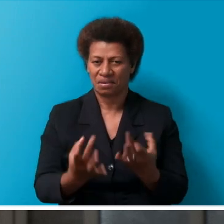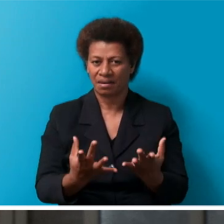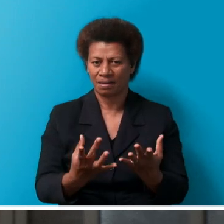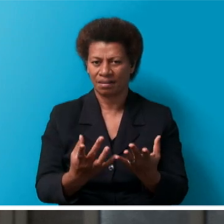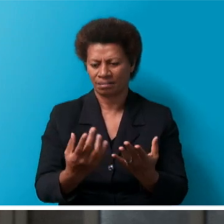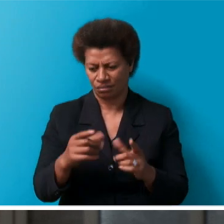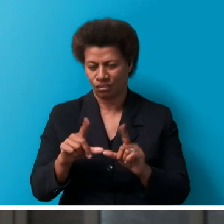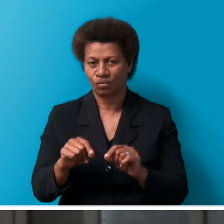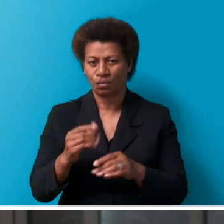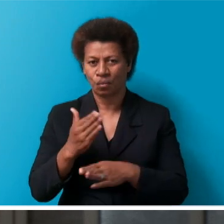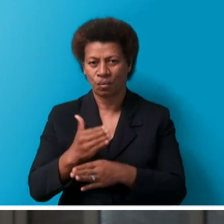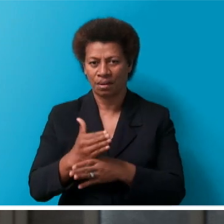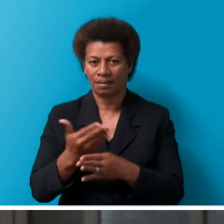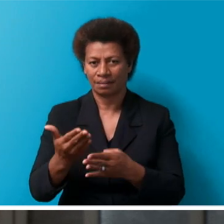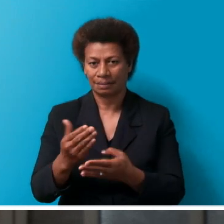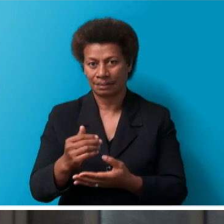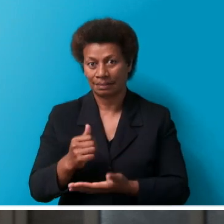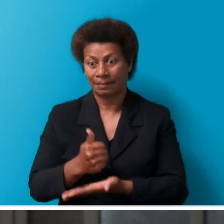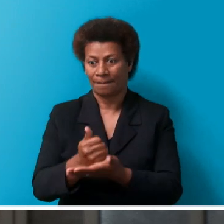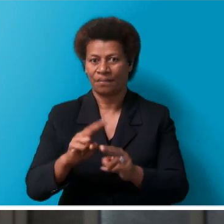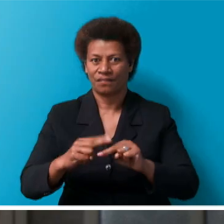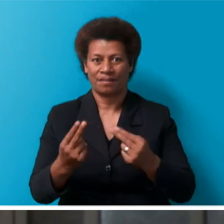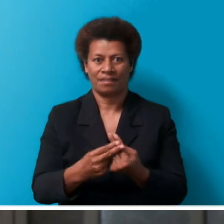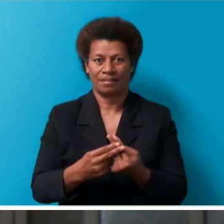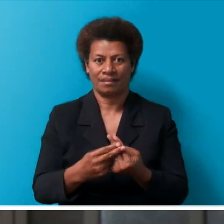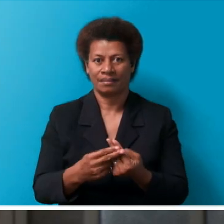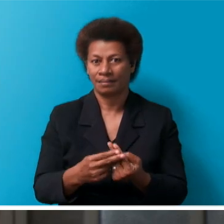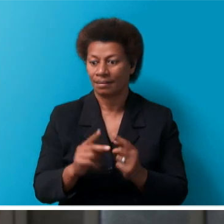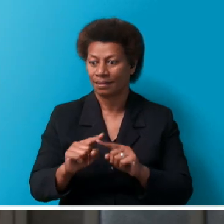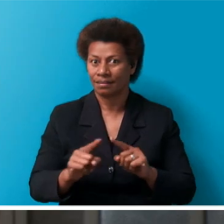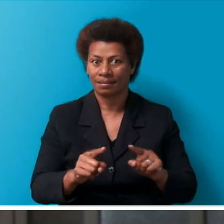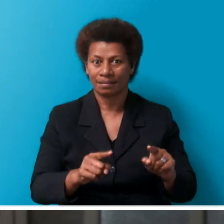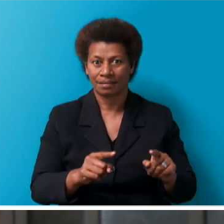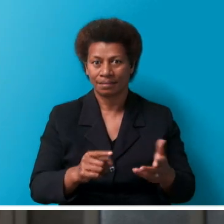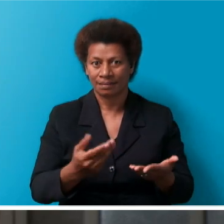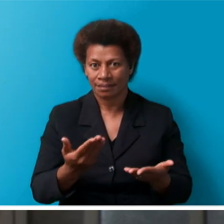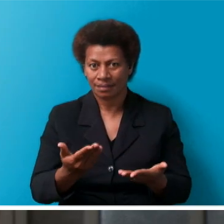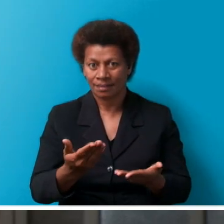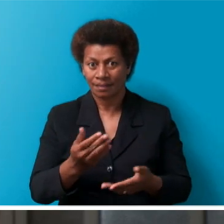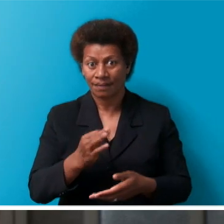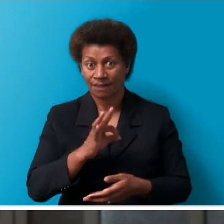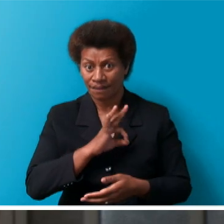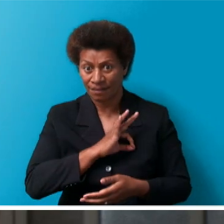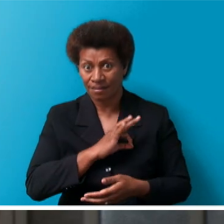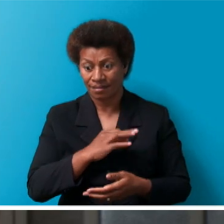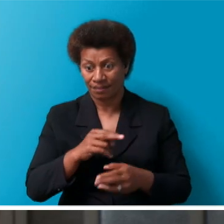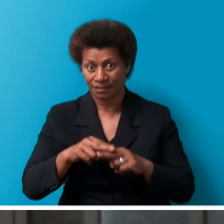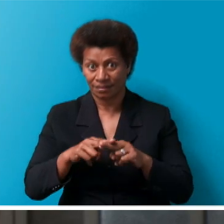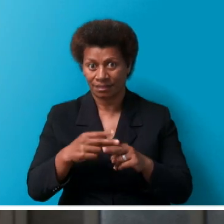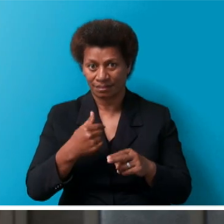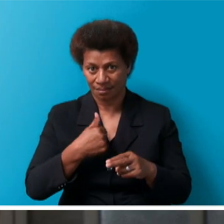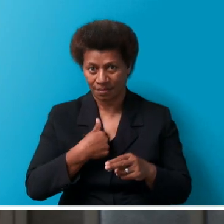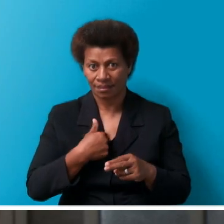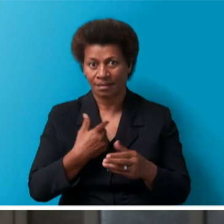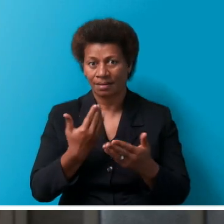are supported. Mr. Speaker, for various faiths in Fiji, this is a holy time for reflection. I wish Ramadan Mubarak